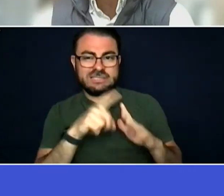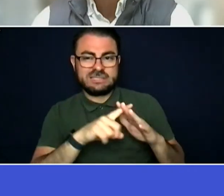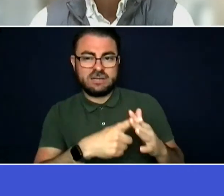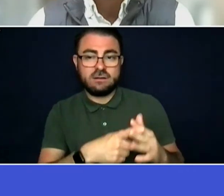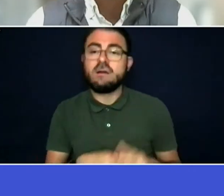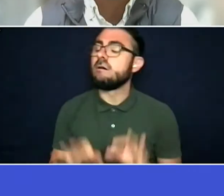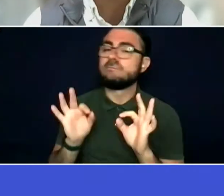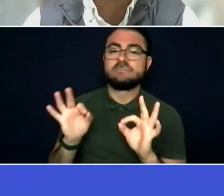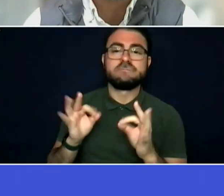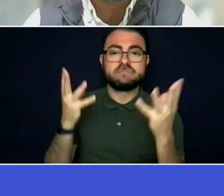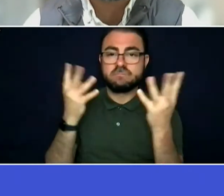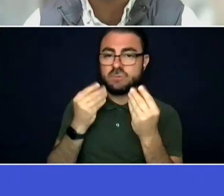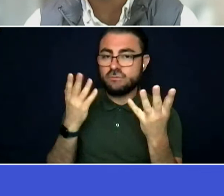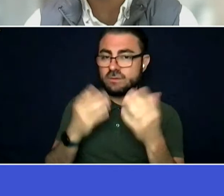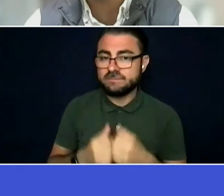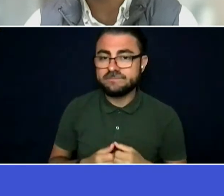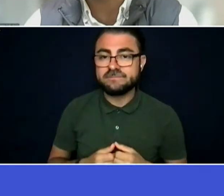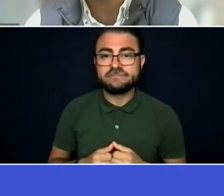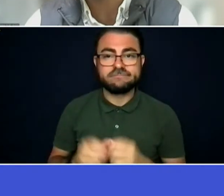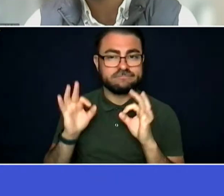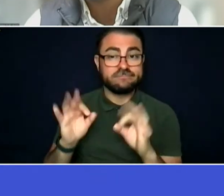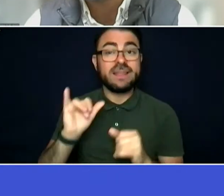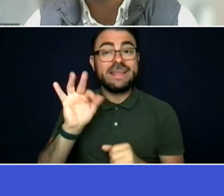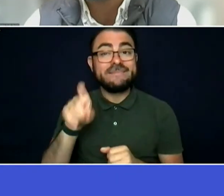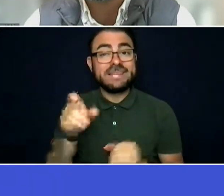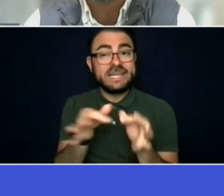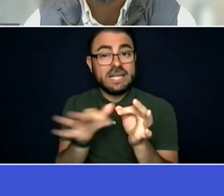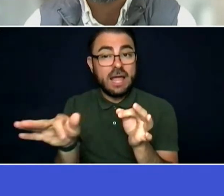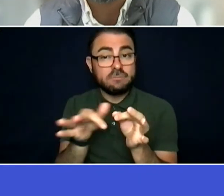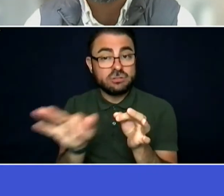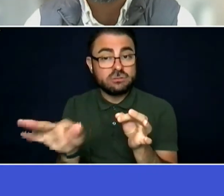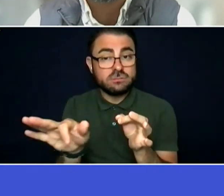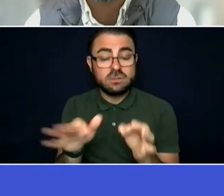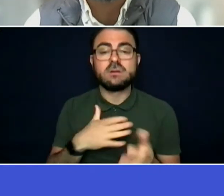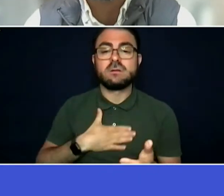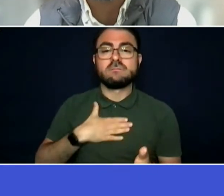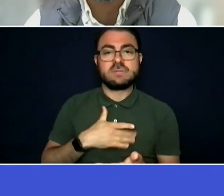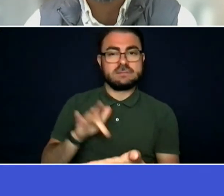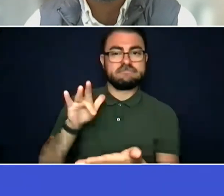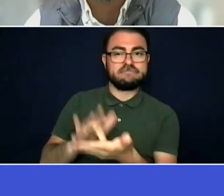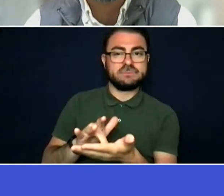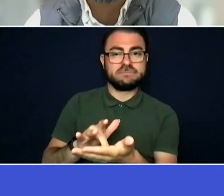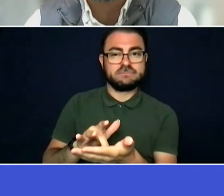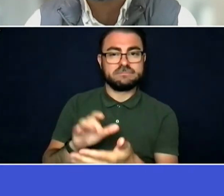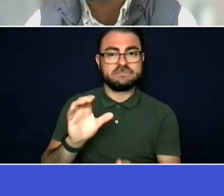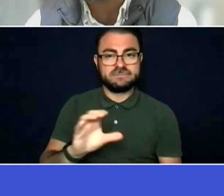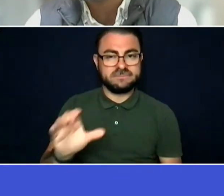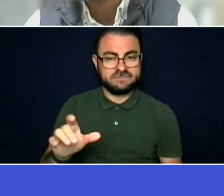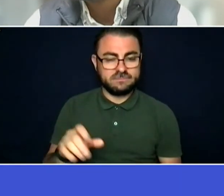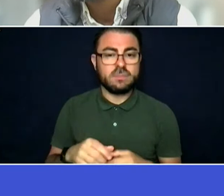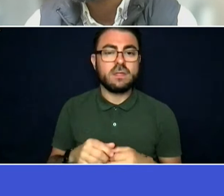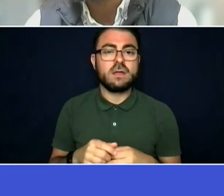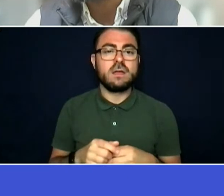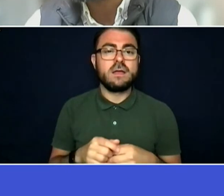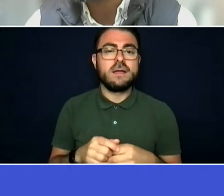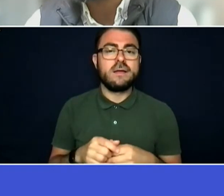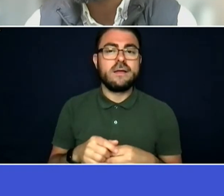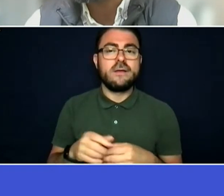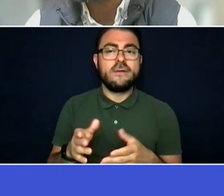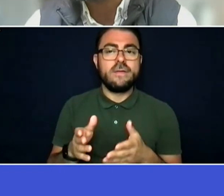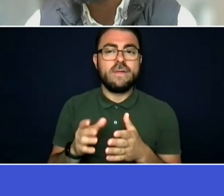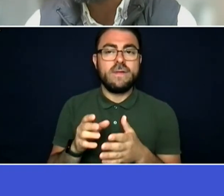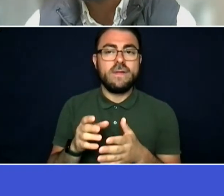waiting on them, and our captioning is good. So if you need captioning, please go to your settings, your menu settings, and go